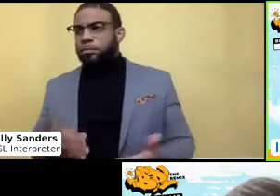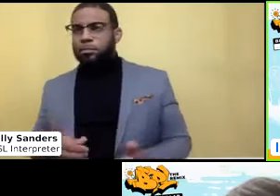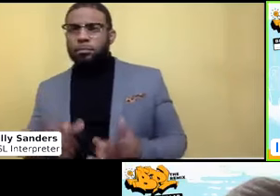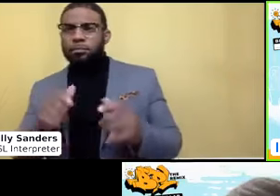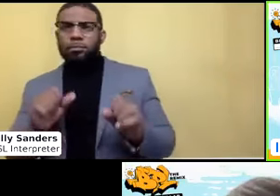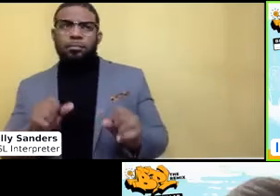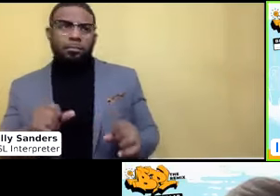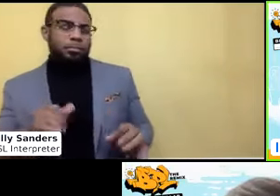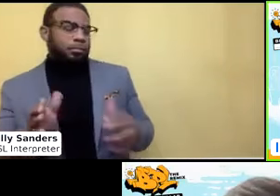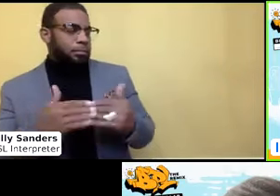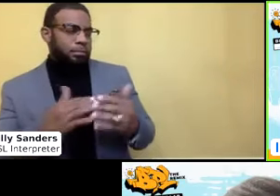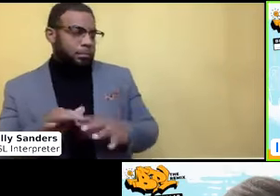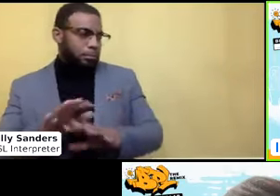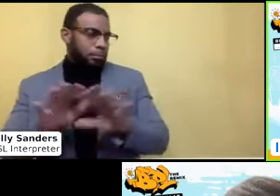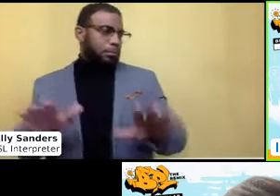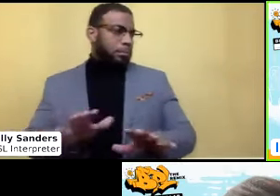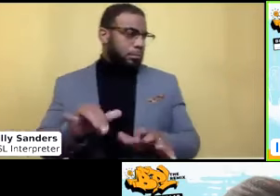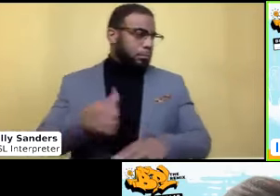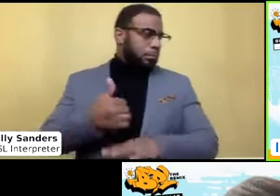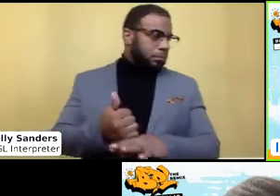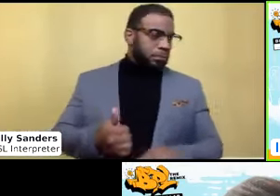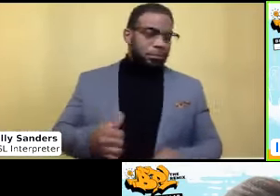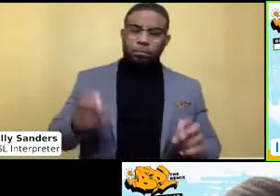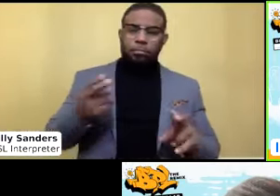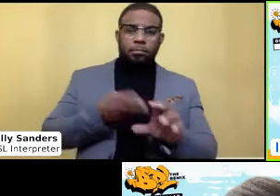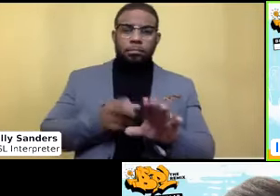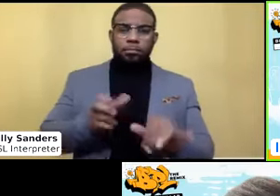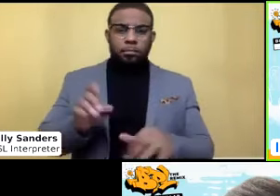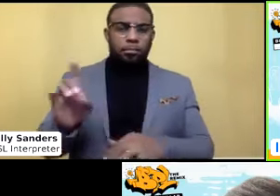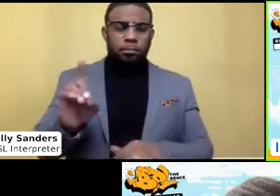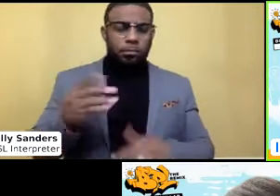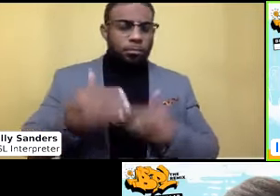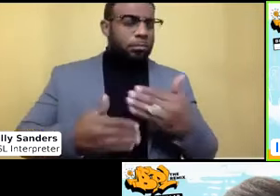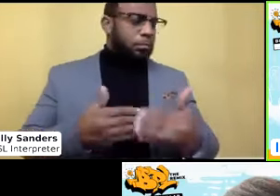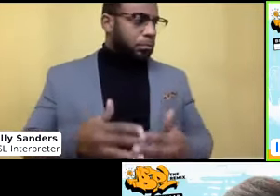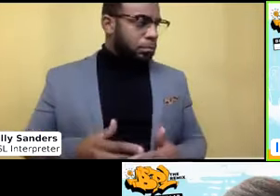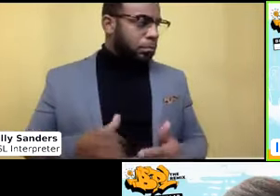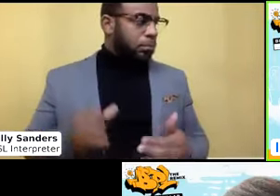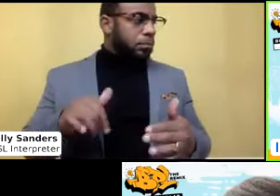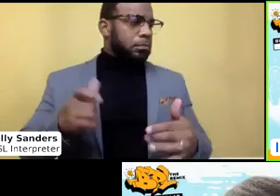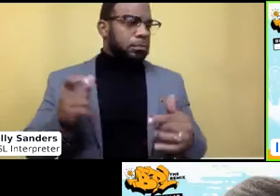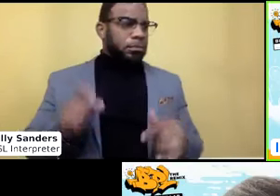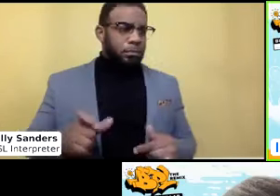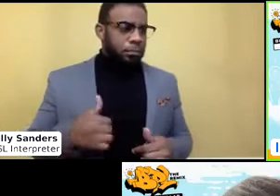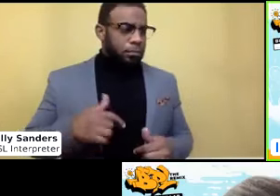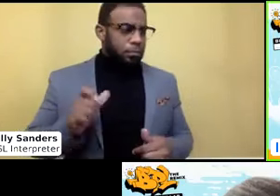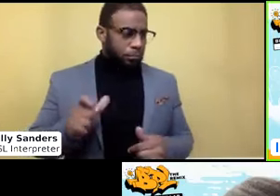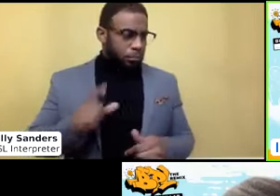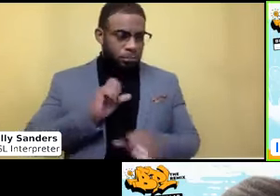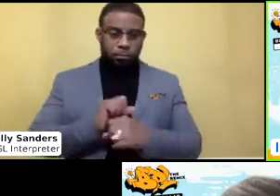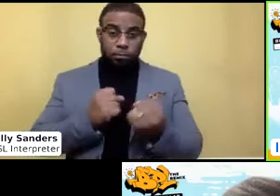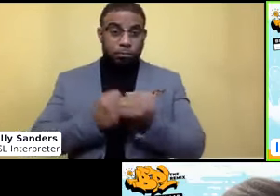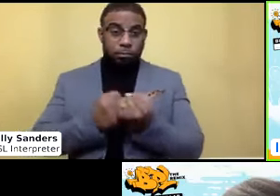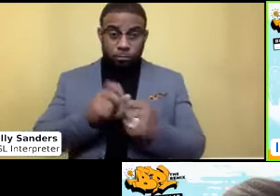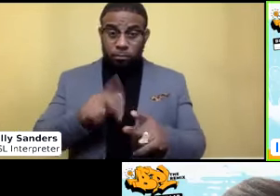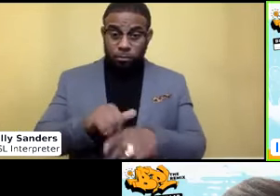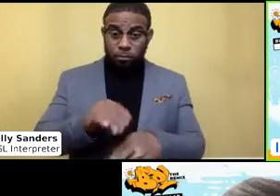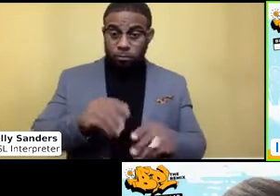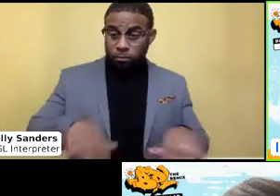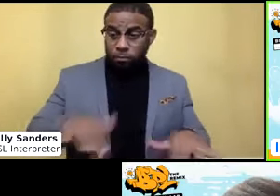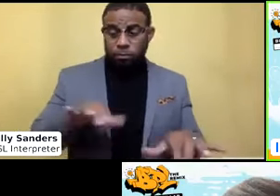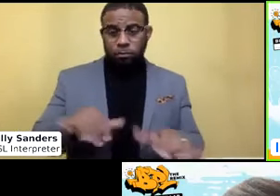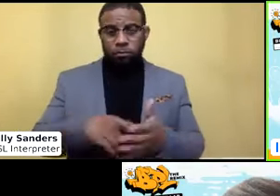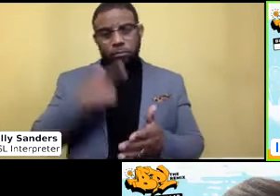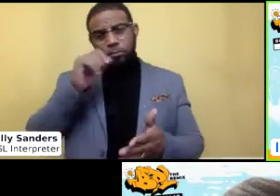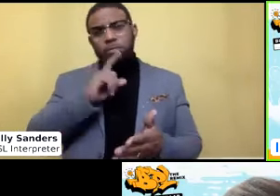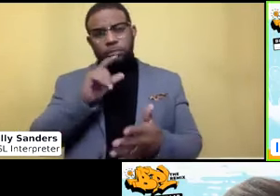can, anyways, this, establishing participatory democratic processes. So we have to actually support people on the ground who are doing this, because